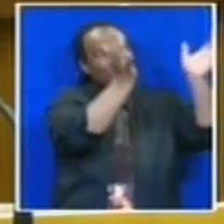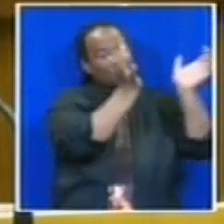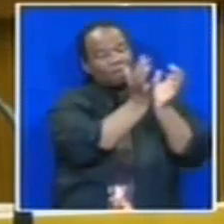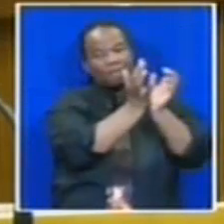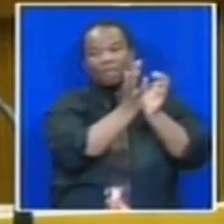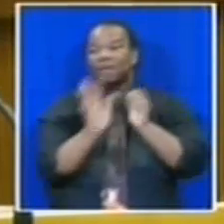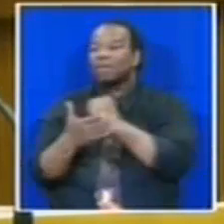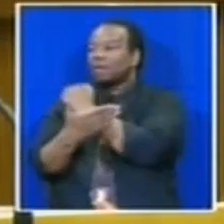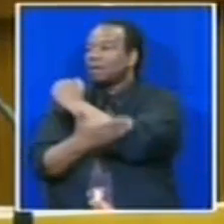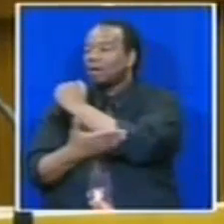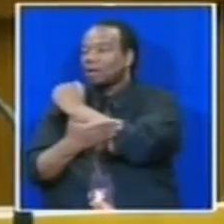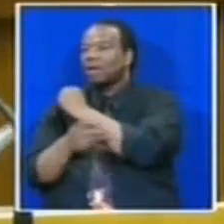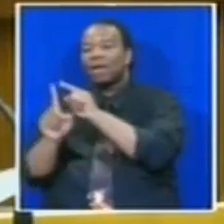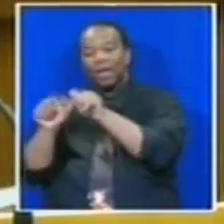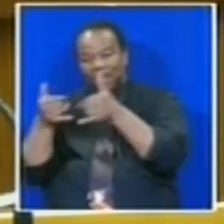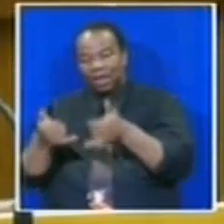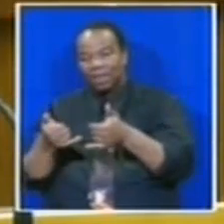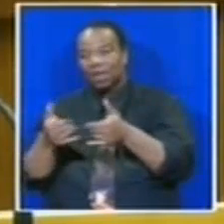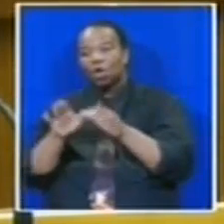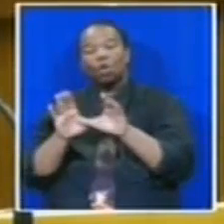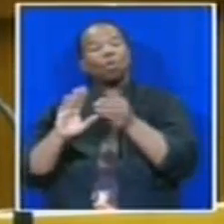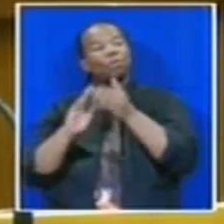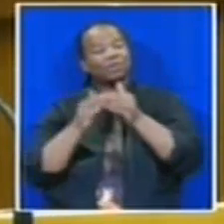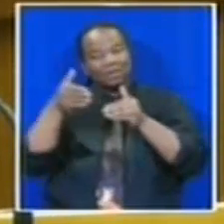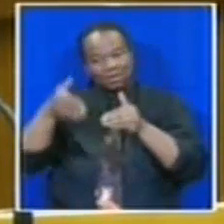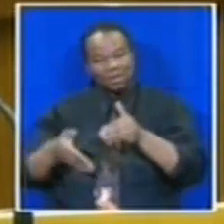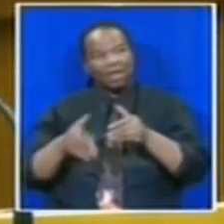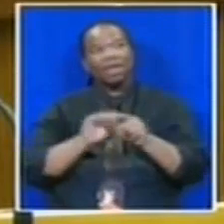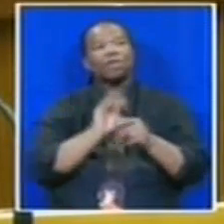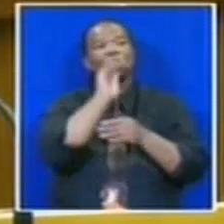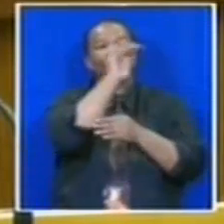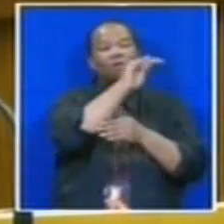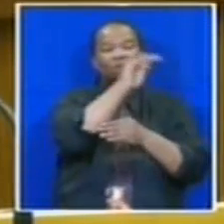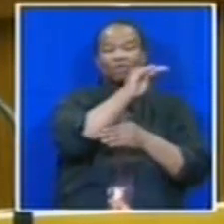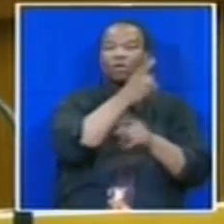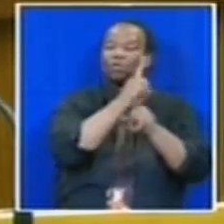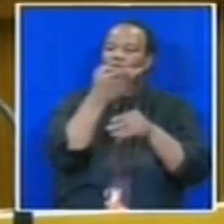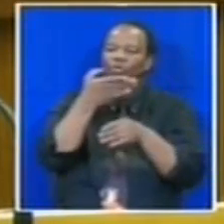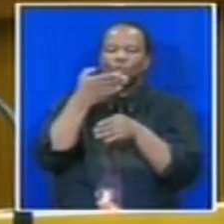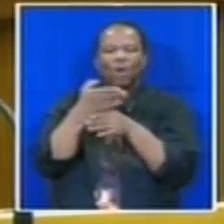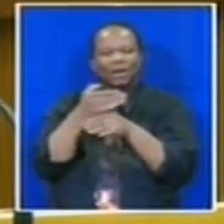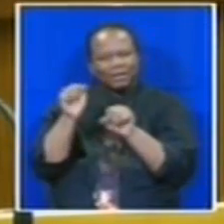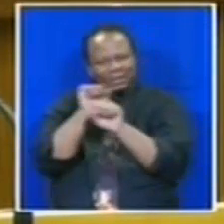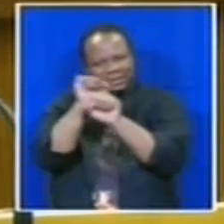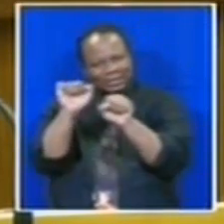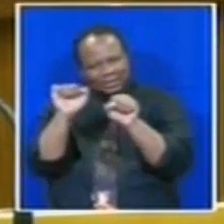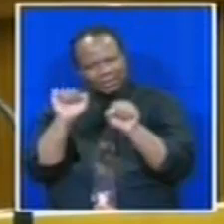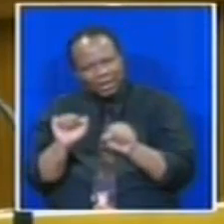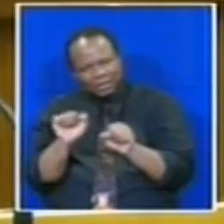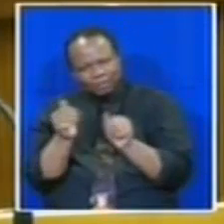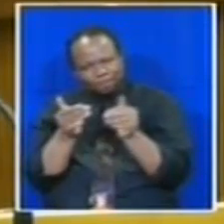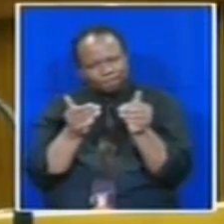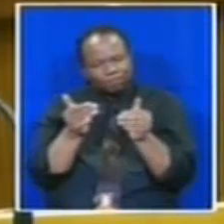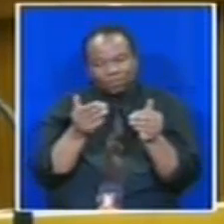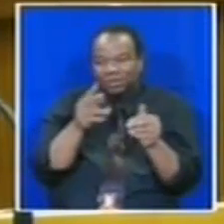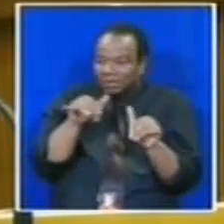and forums. Courage, hard work, systematic organizing are the ingredients we need to meet the challenges